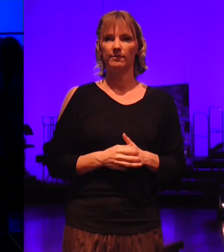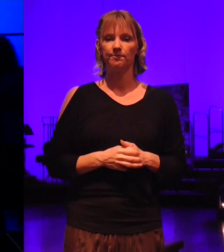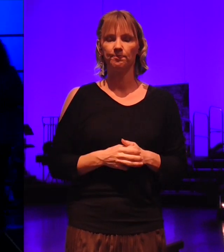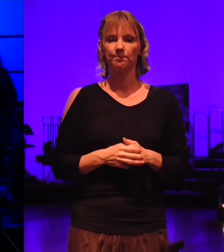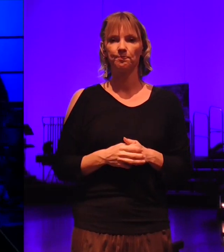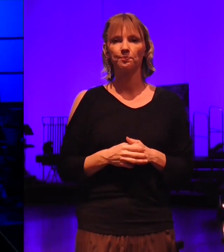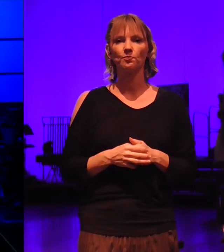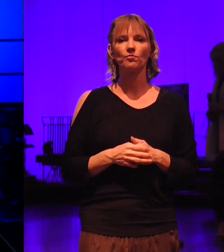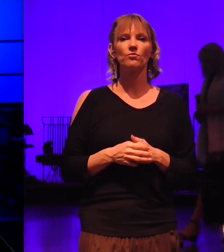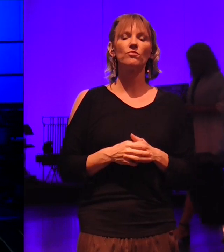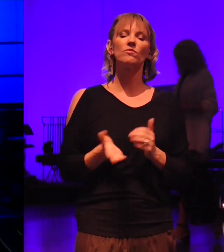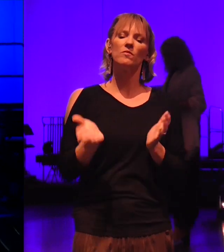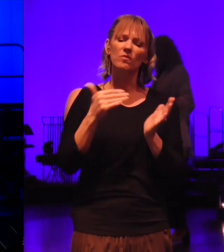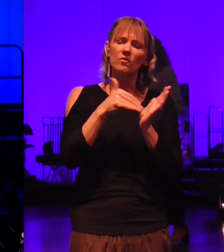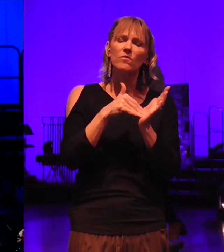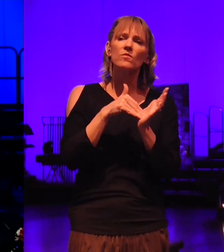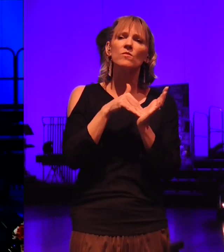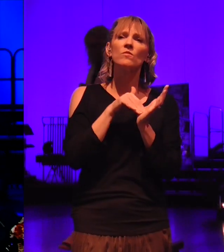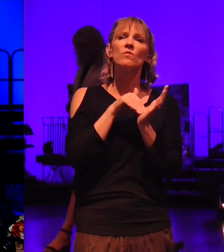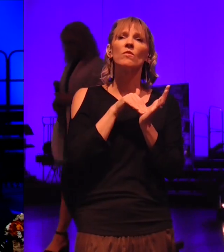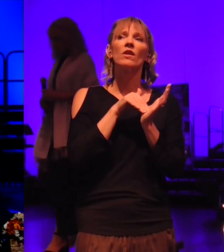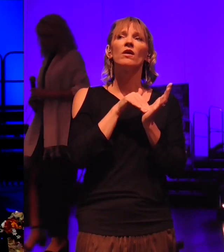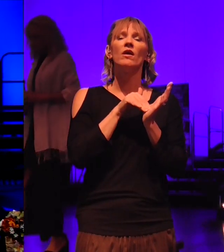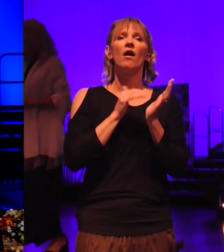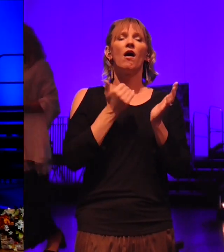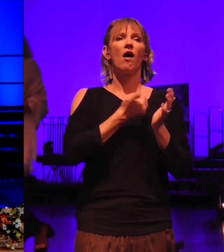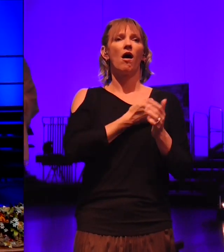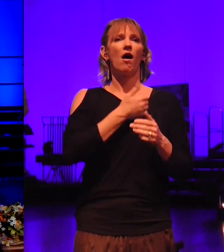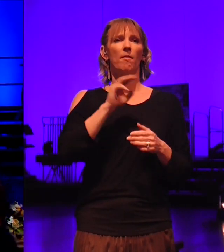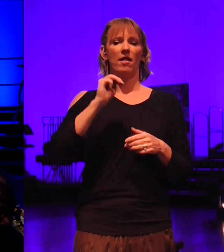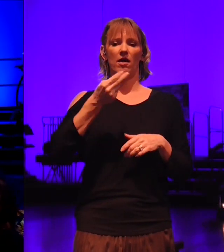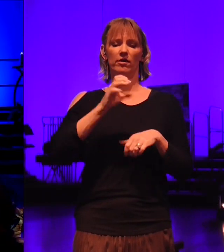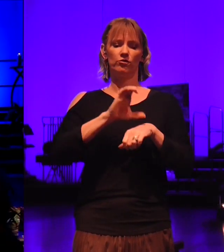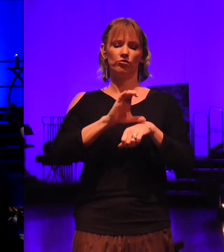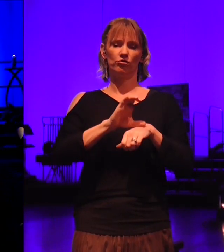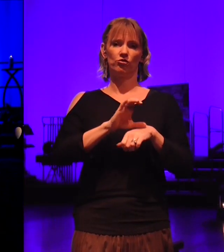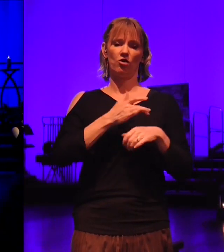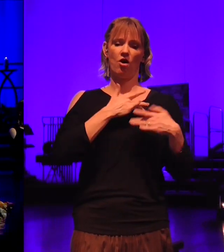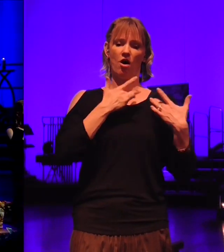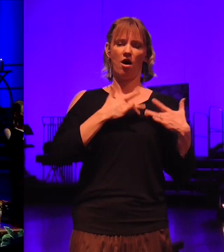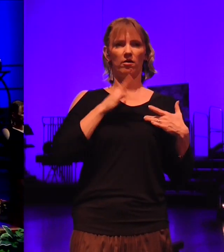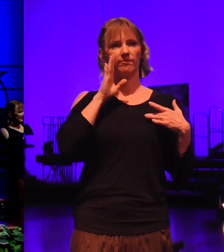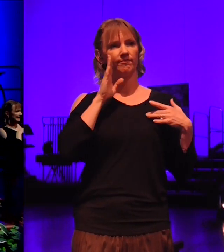And again, just bringing our mile-high heart to the Dalby family today.